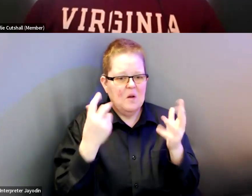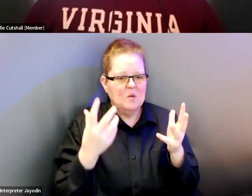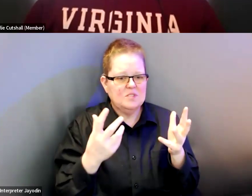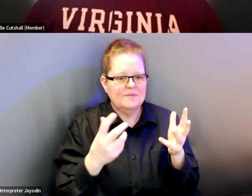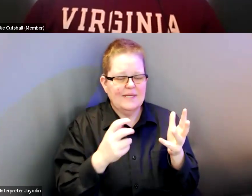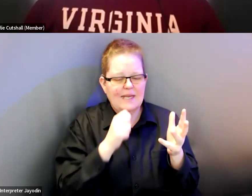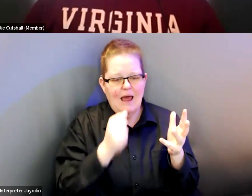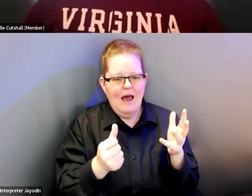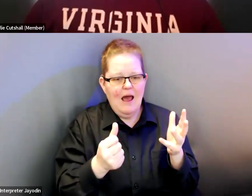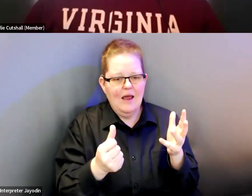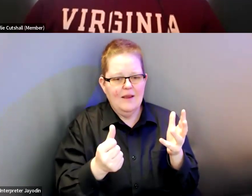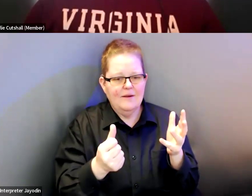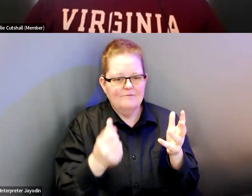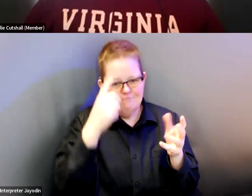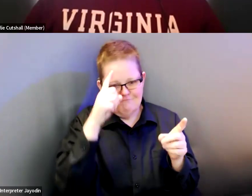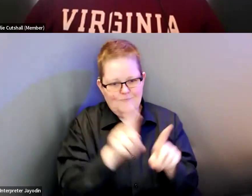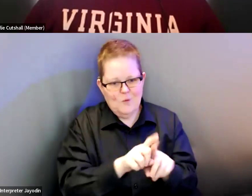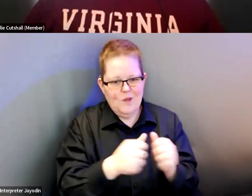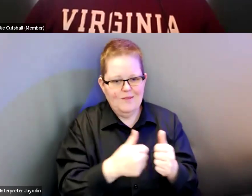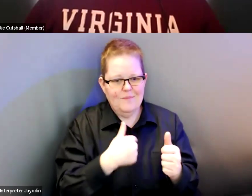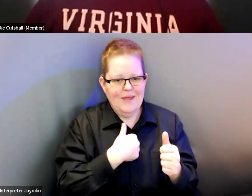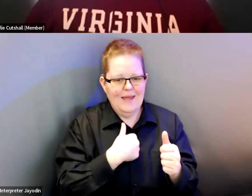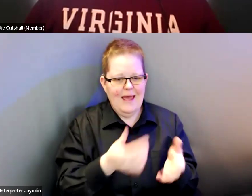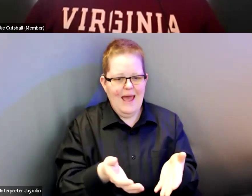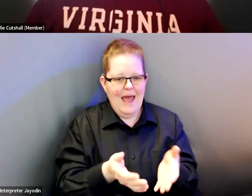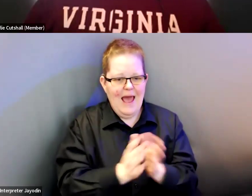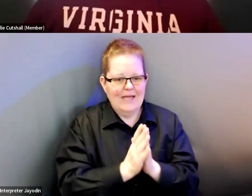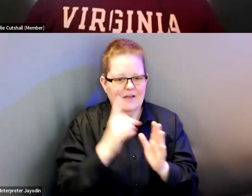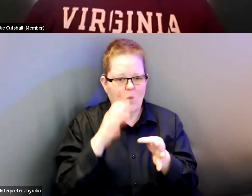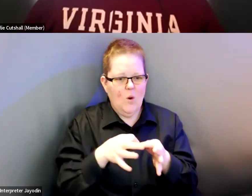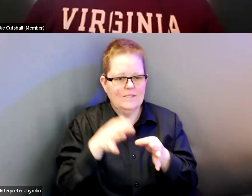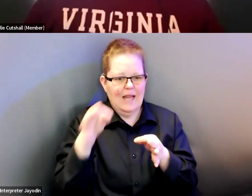like asking for a delay, at least the folks that have spoken up.